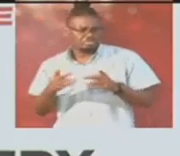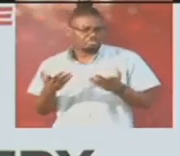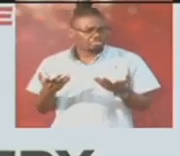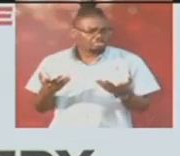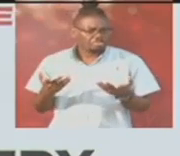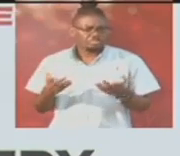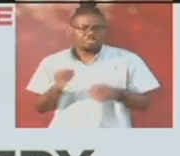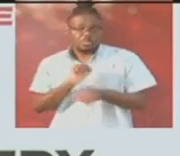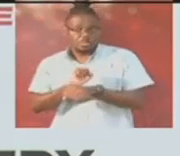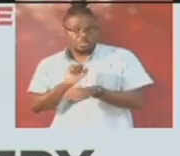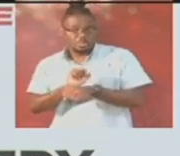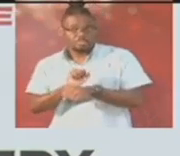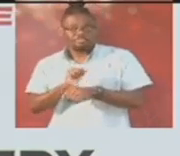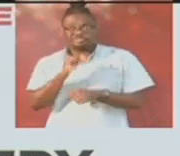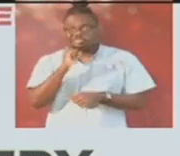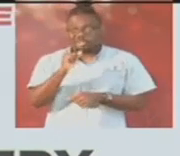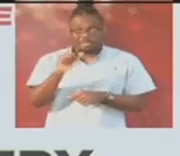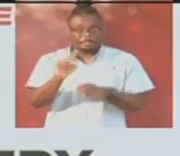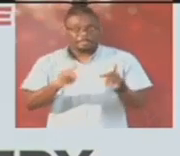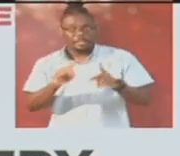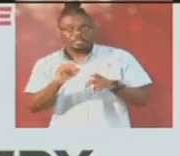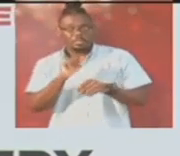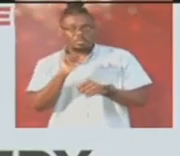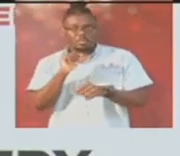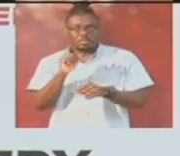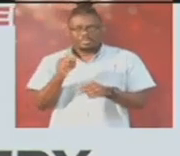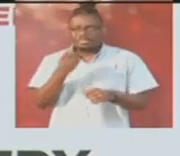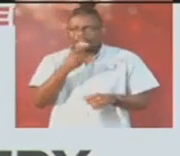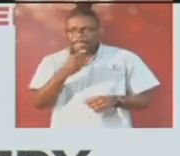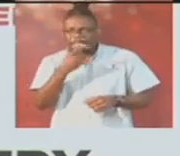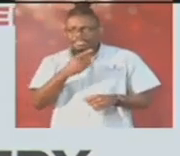non-NCD persons. Therefore, if you take away